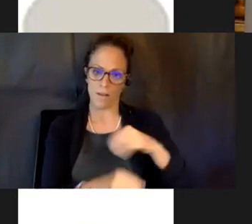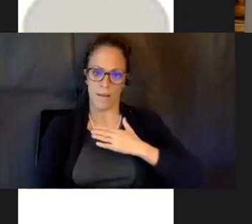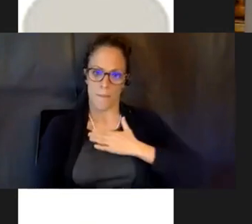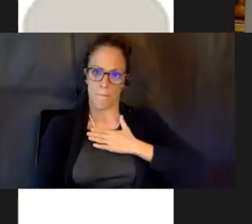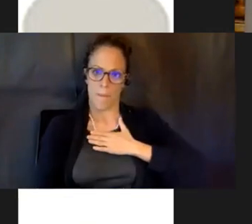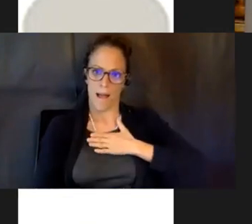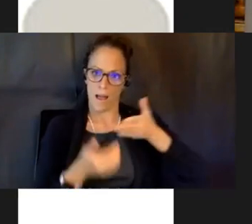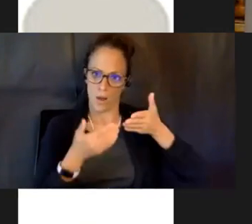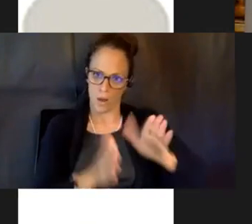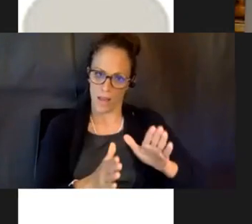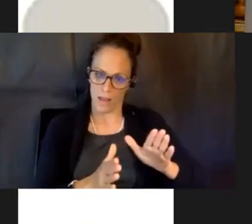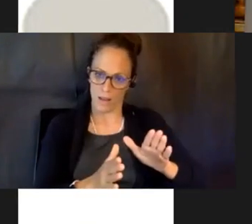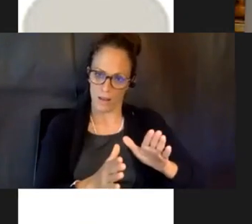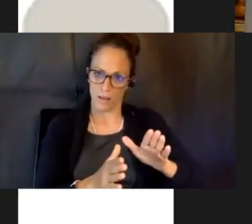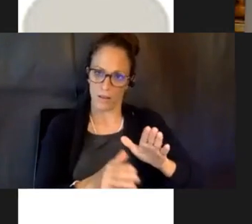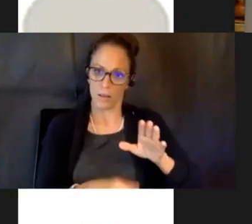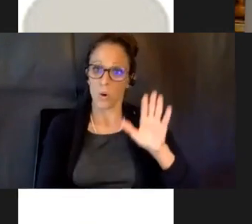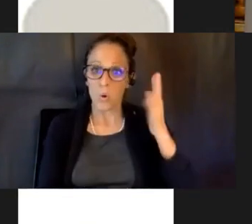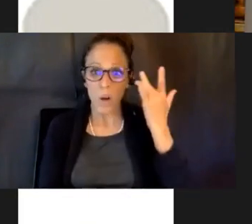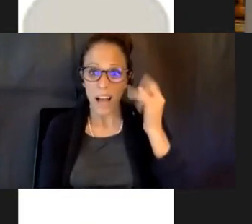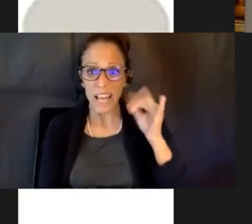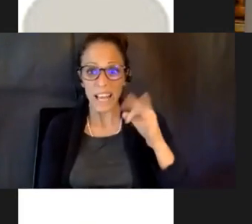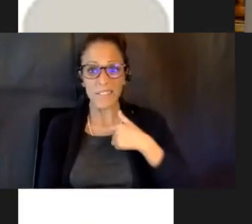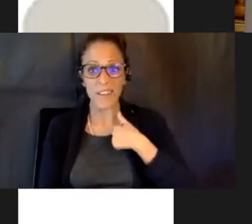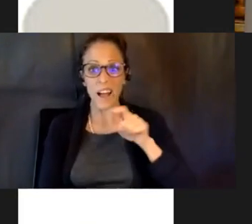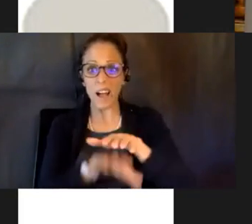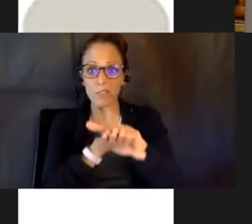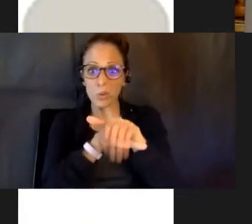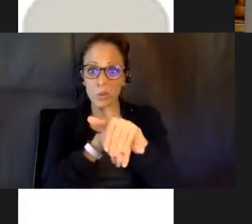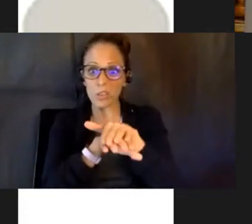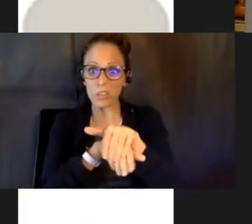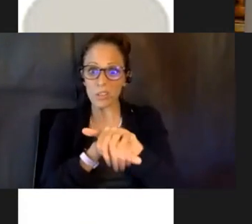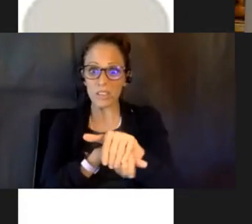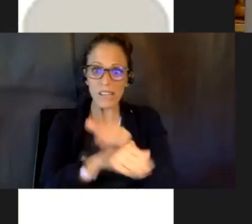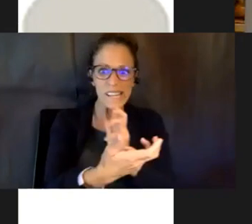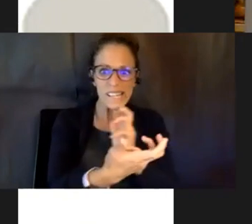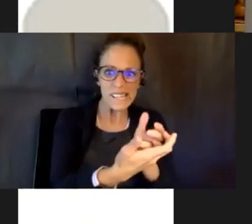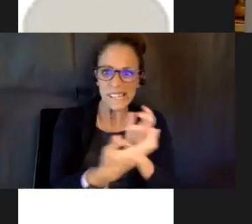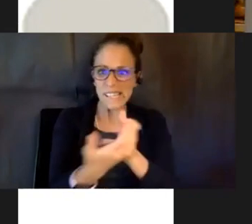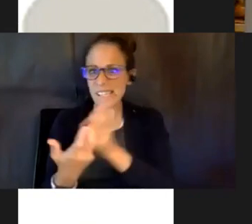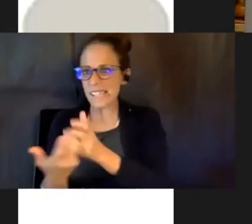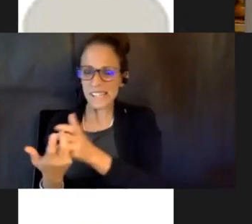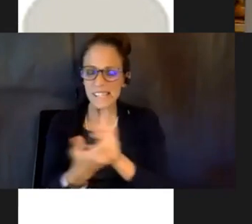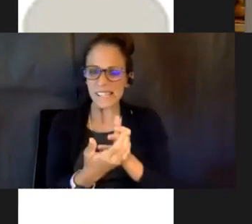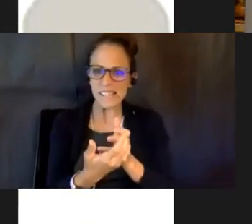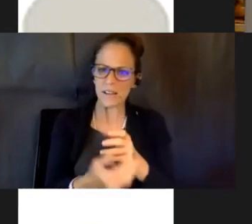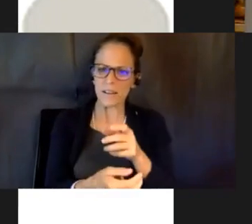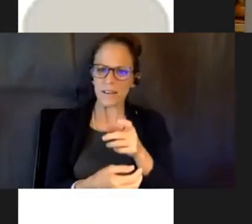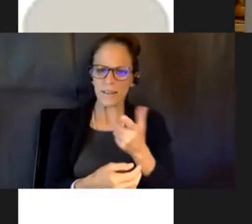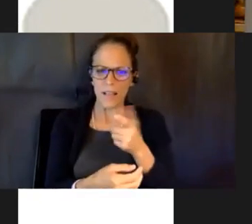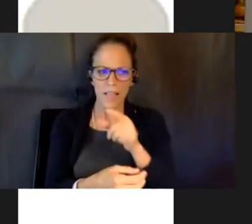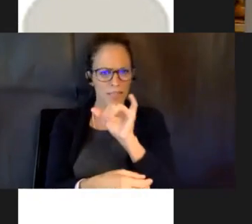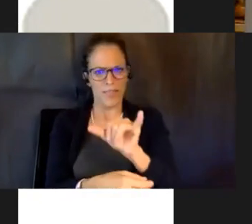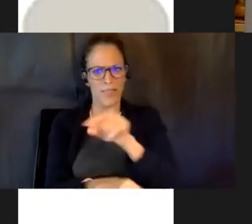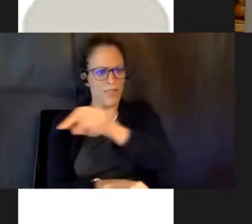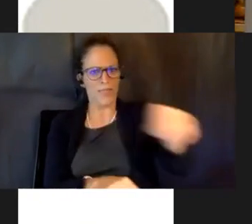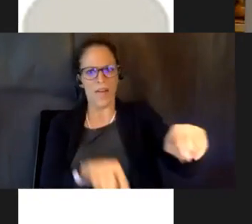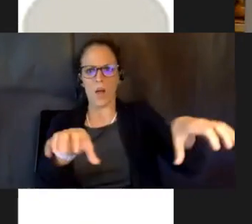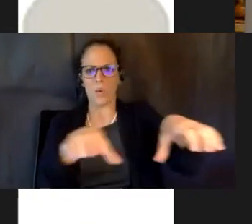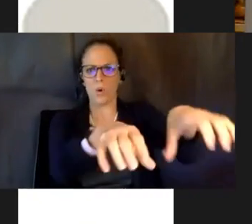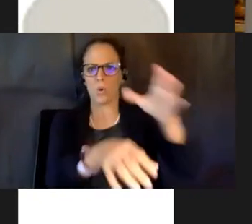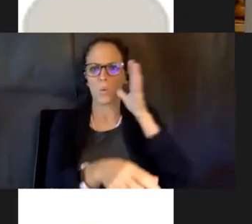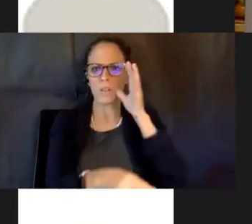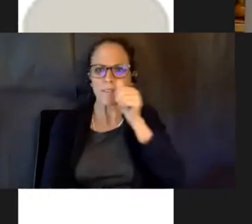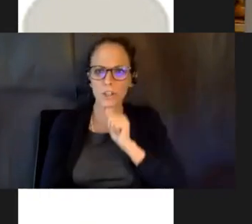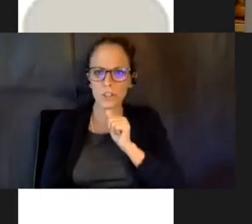the work isn't served. And the job that I do isn't in the want ads. There's something about this moment. I have never had